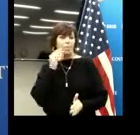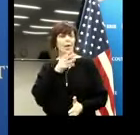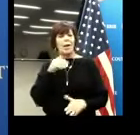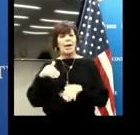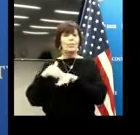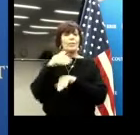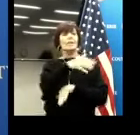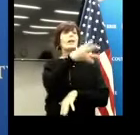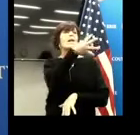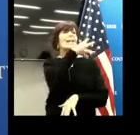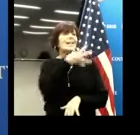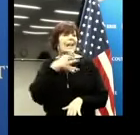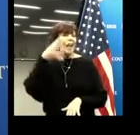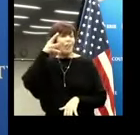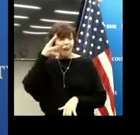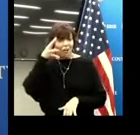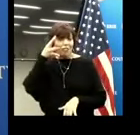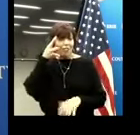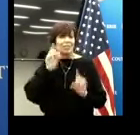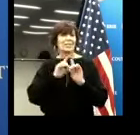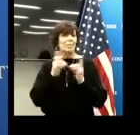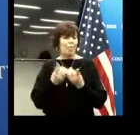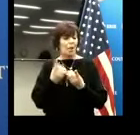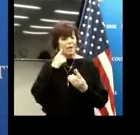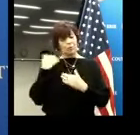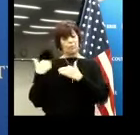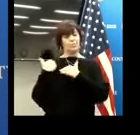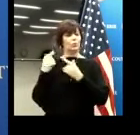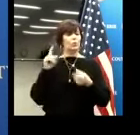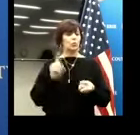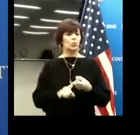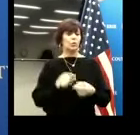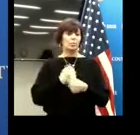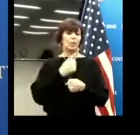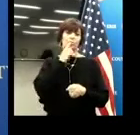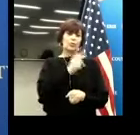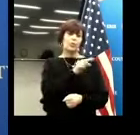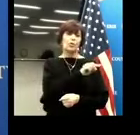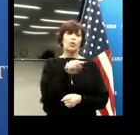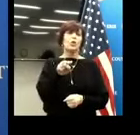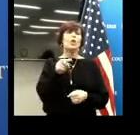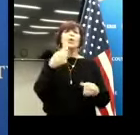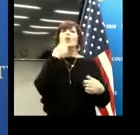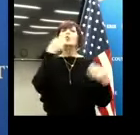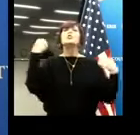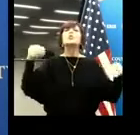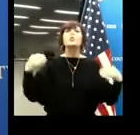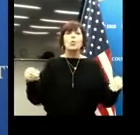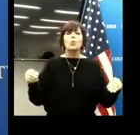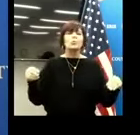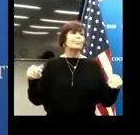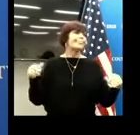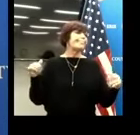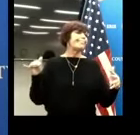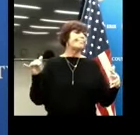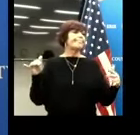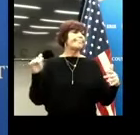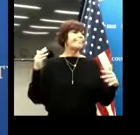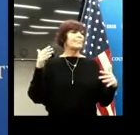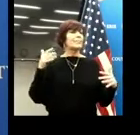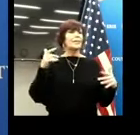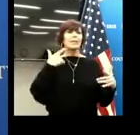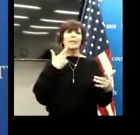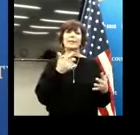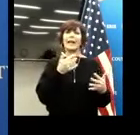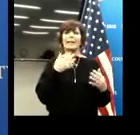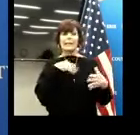agricultural department inspectors, which have a responsibility to ensure that supermarkets or anything that has like a meat and